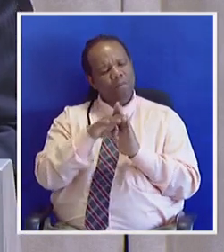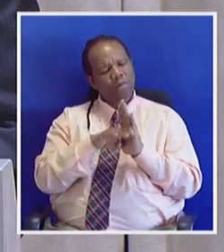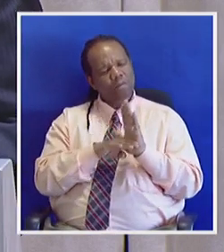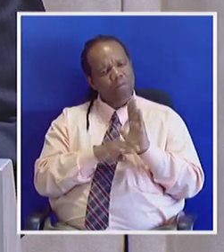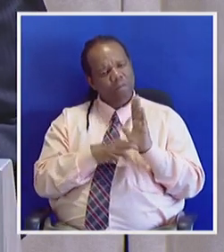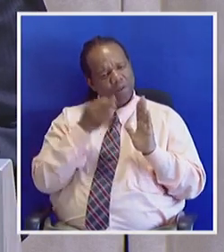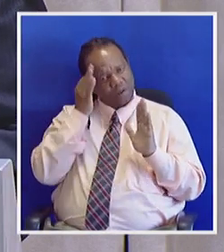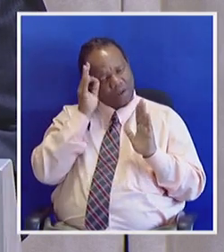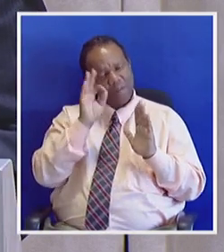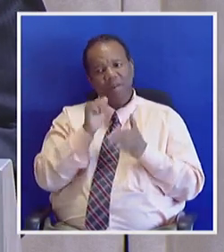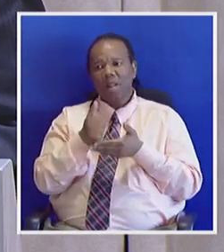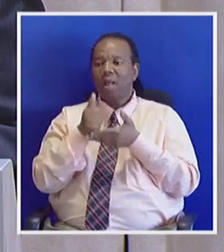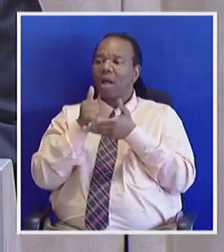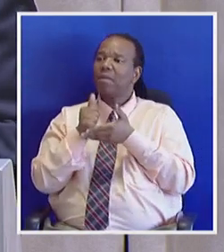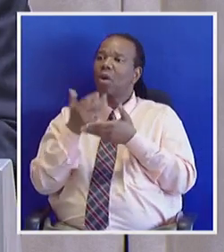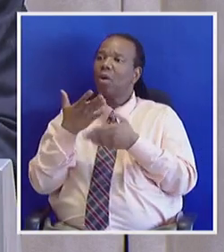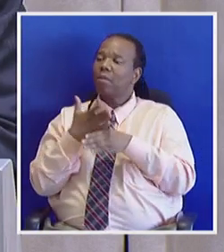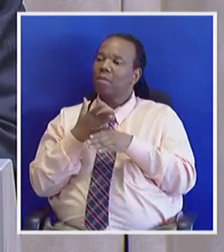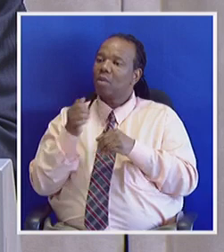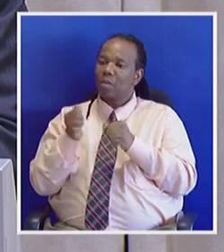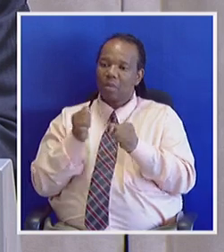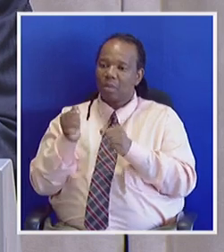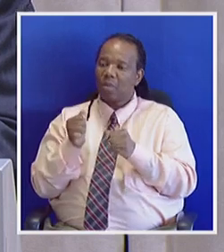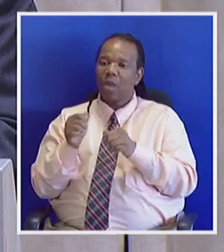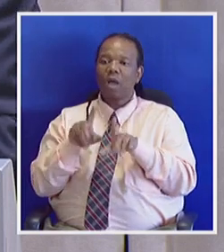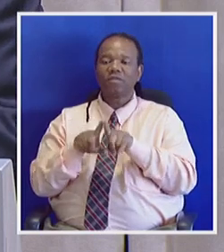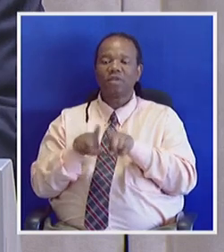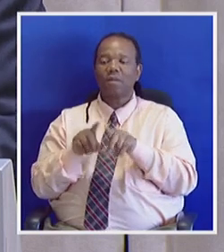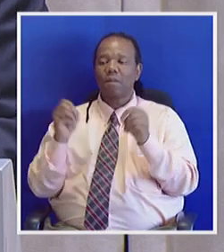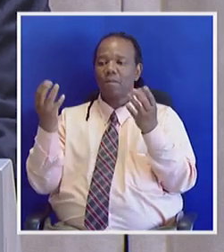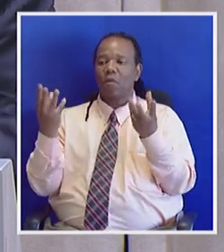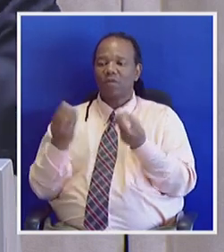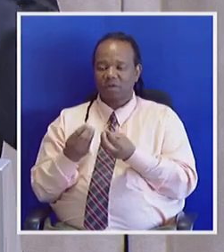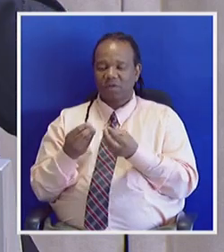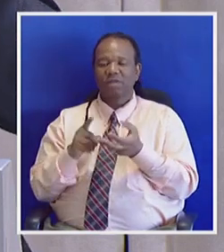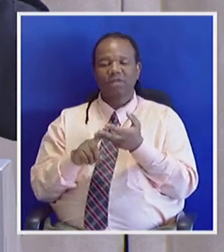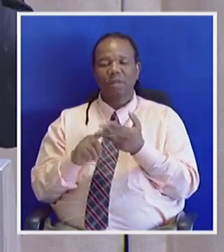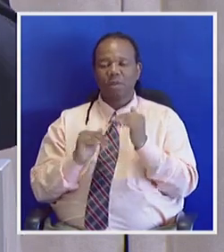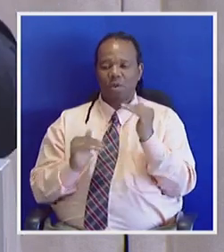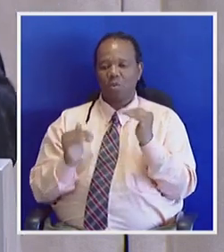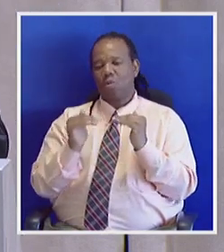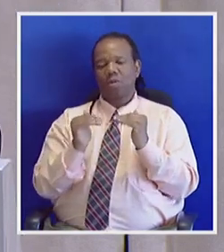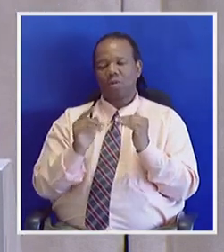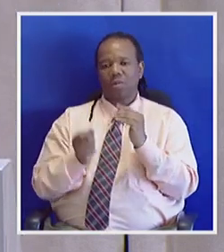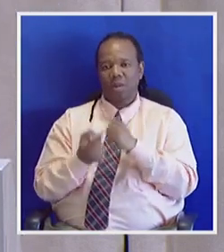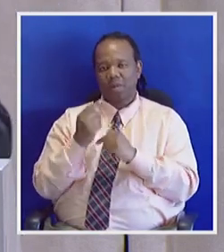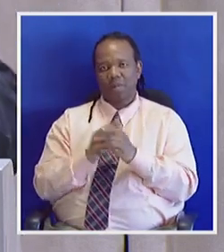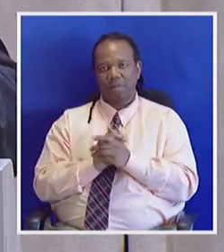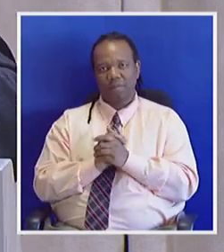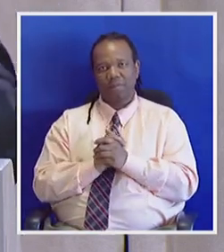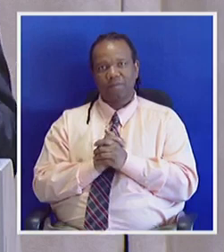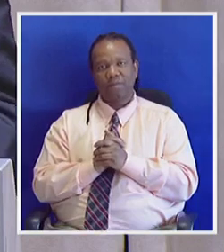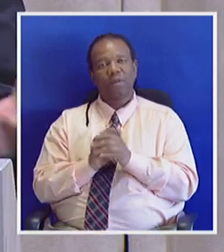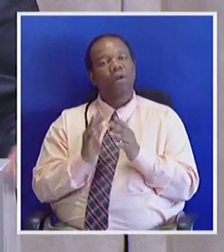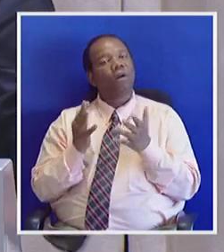unemployment, to reduce poverty and inequality. And we're hoping that we should be able, as we